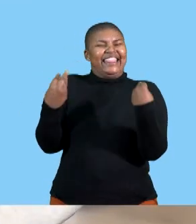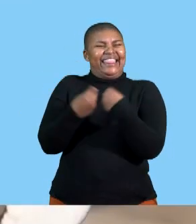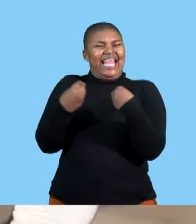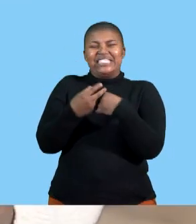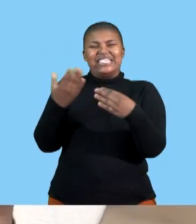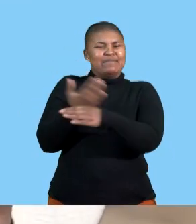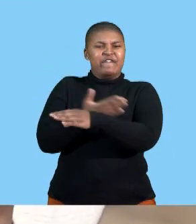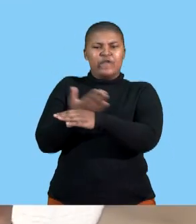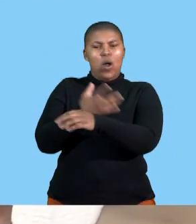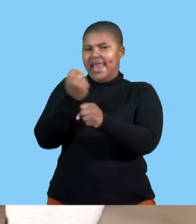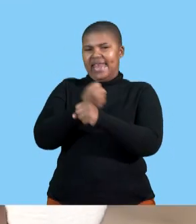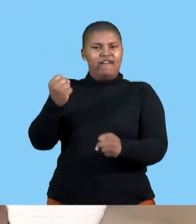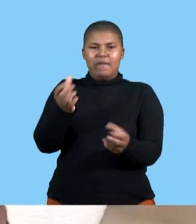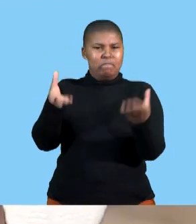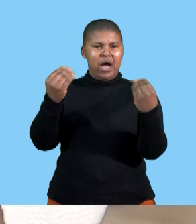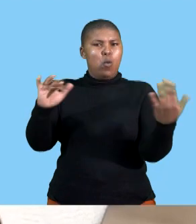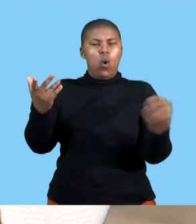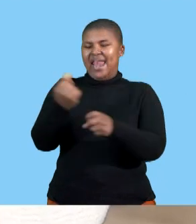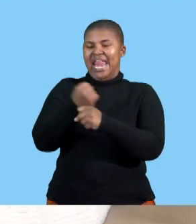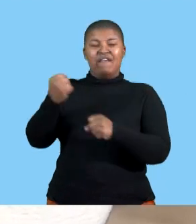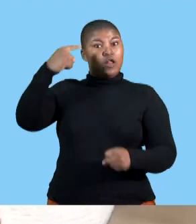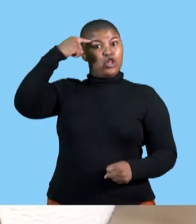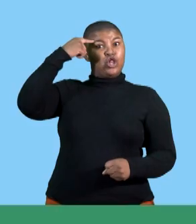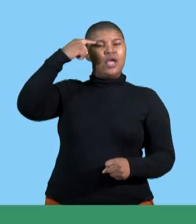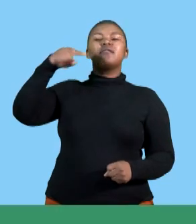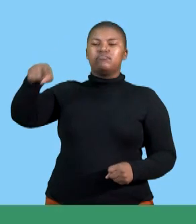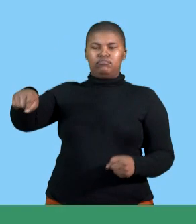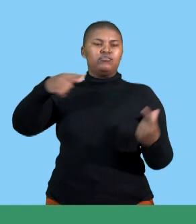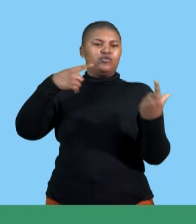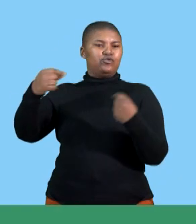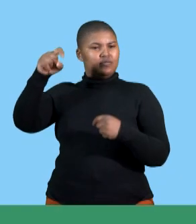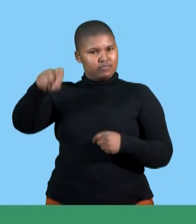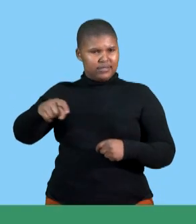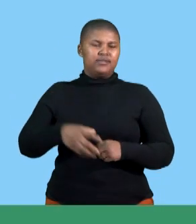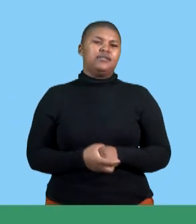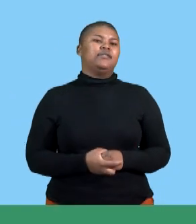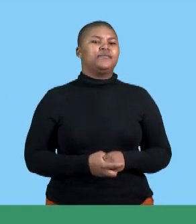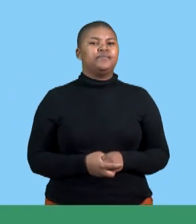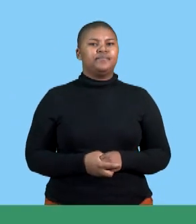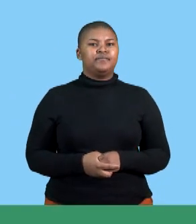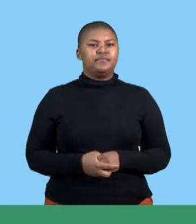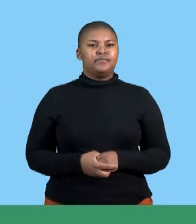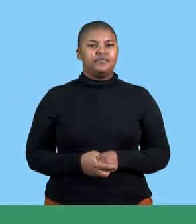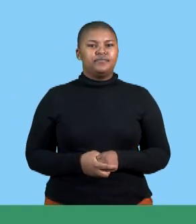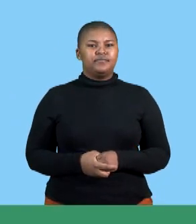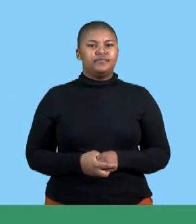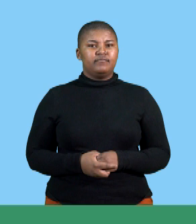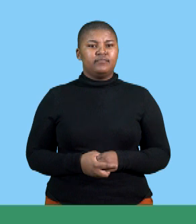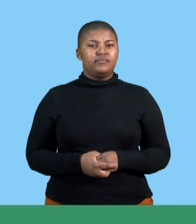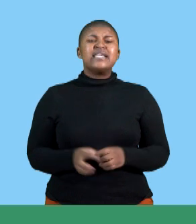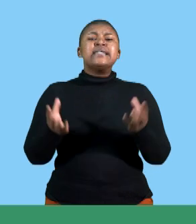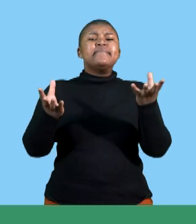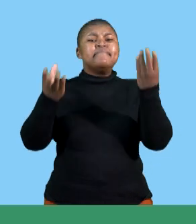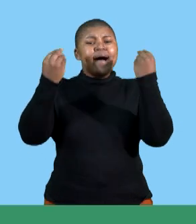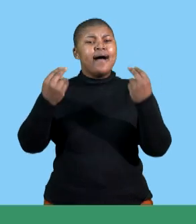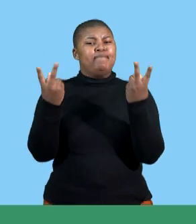of before, and yet it's original. Right. It is the act of producing new